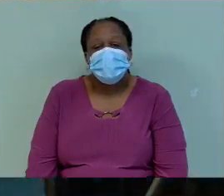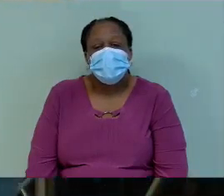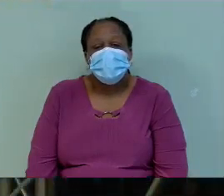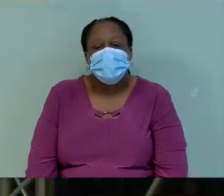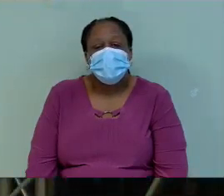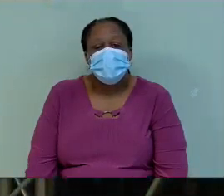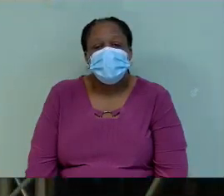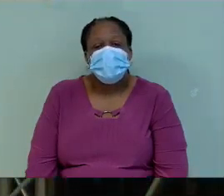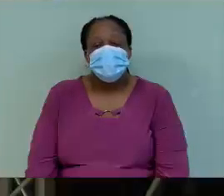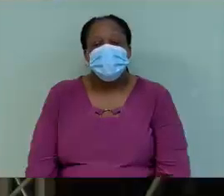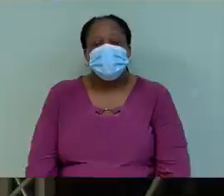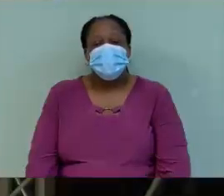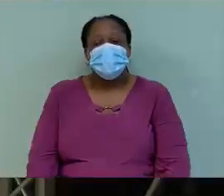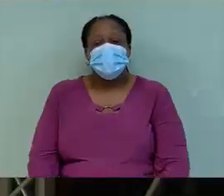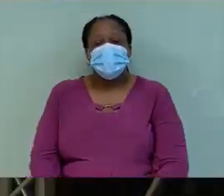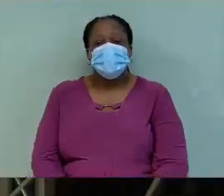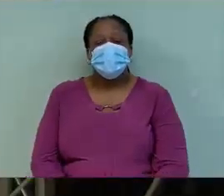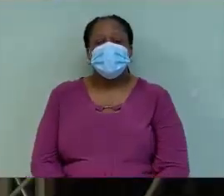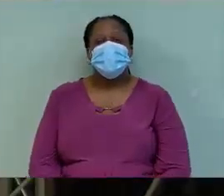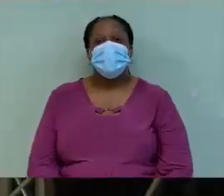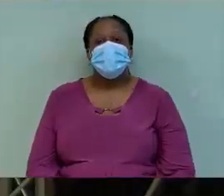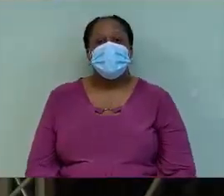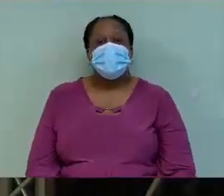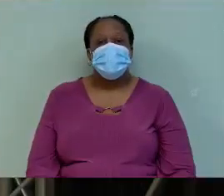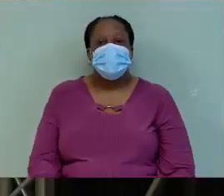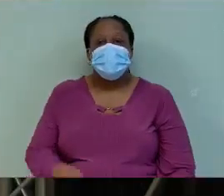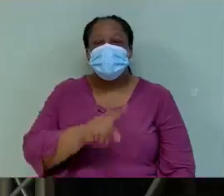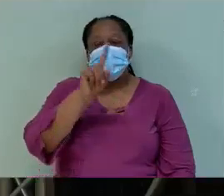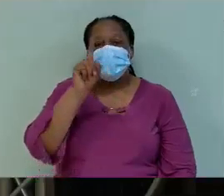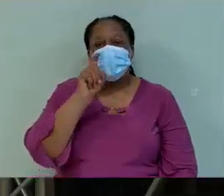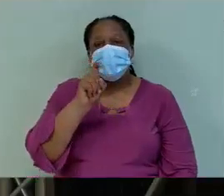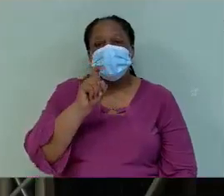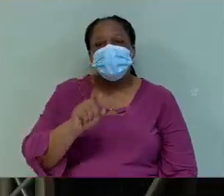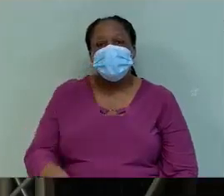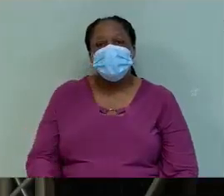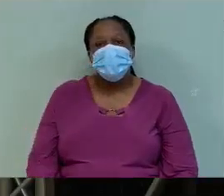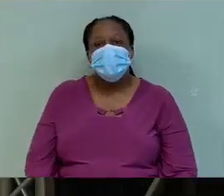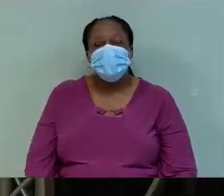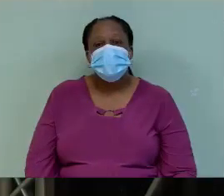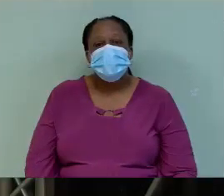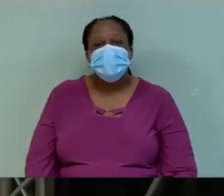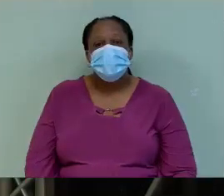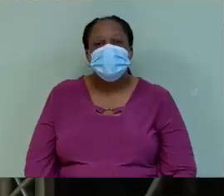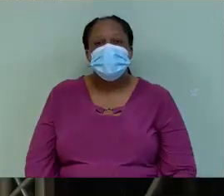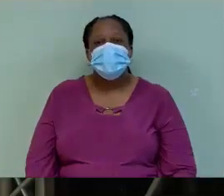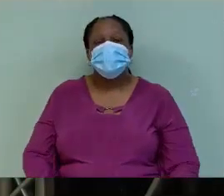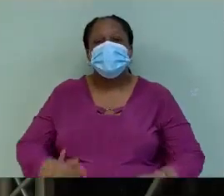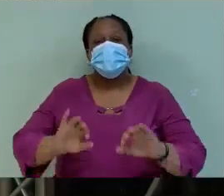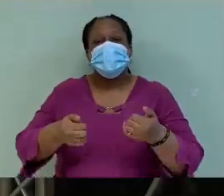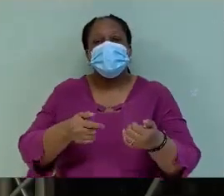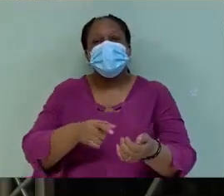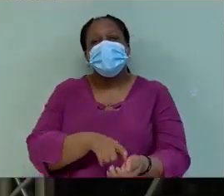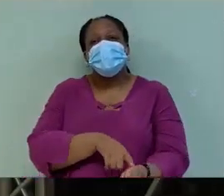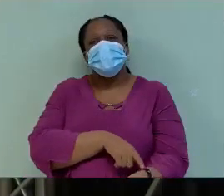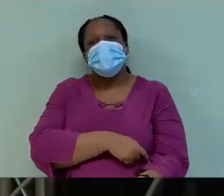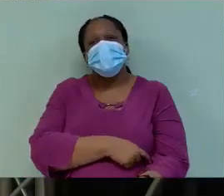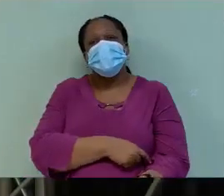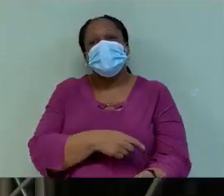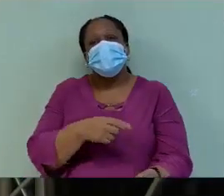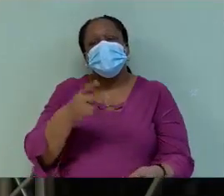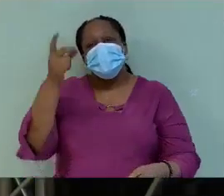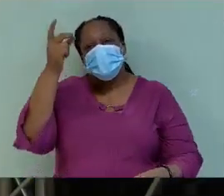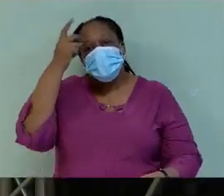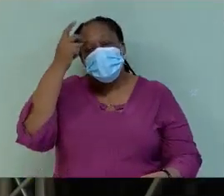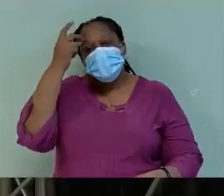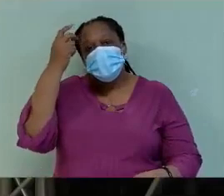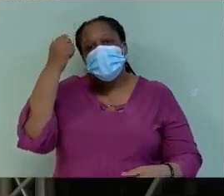And these are our last set of questions for today. The first one, how long does the virus last